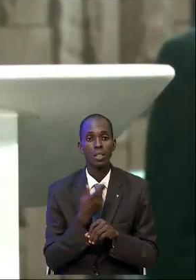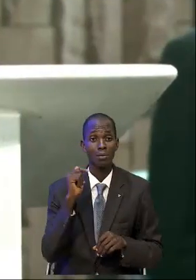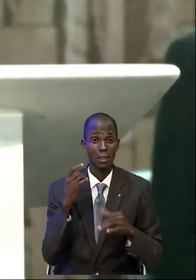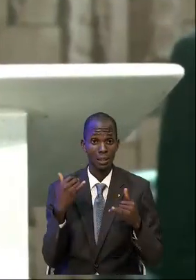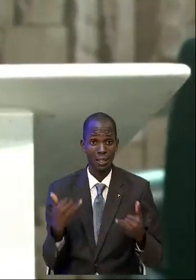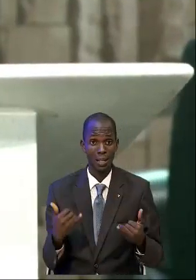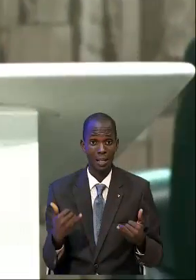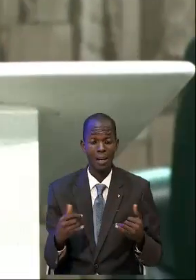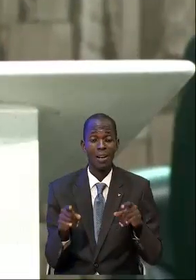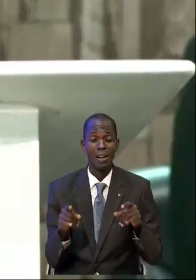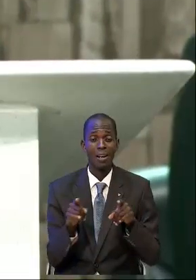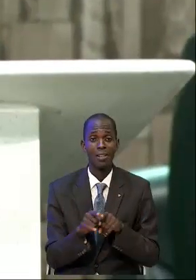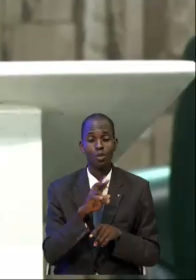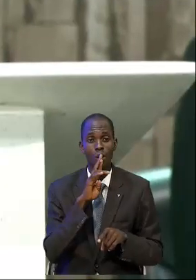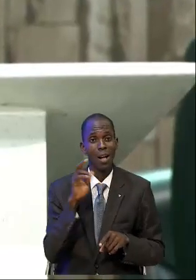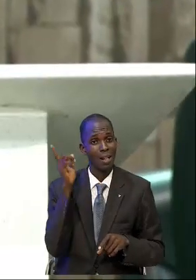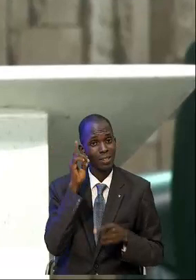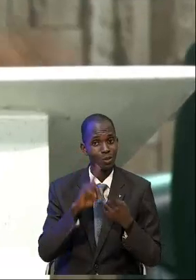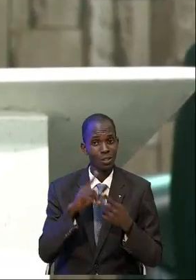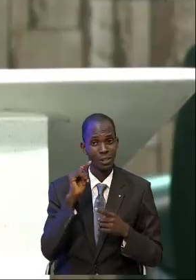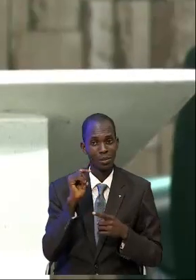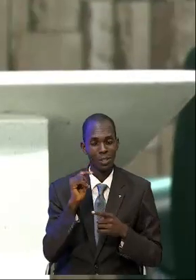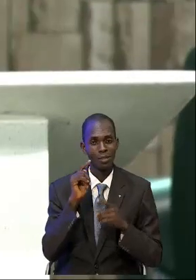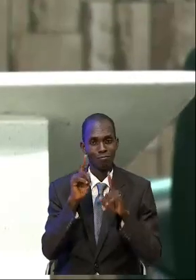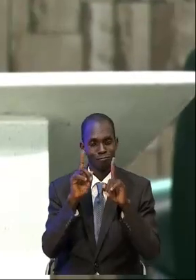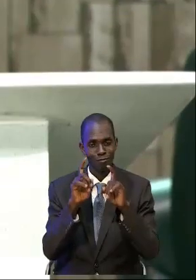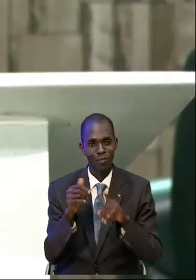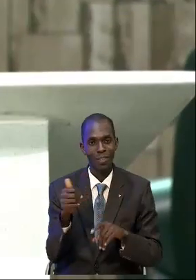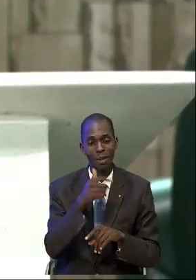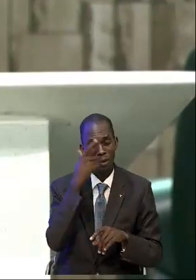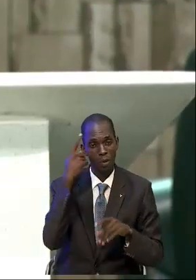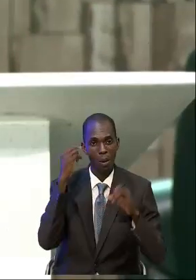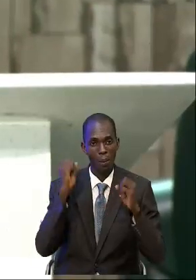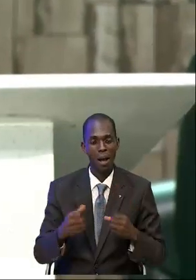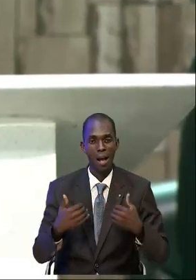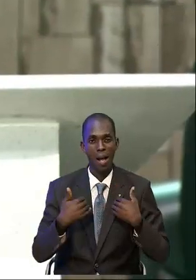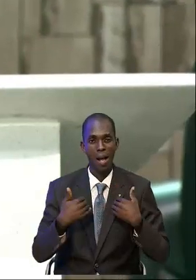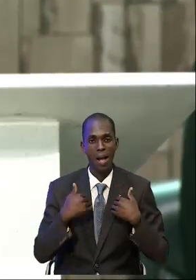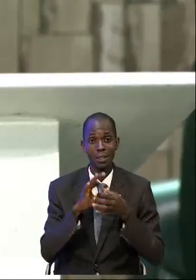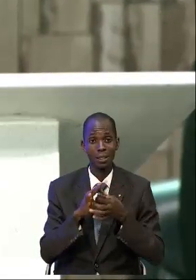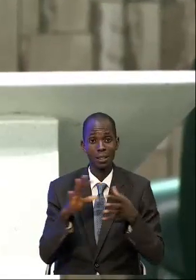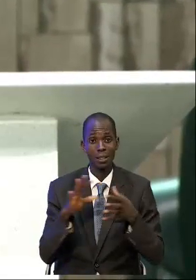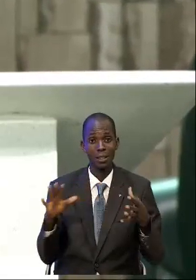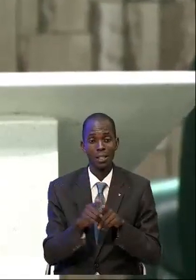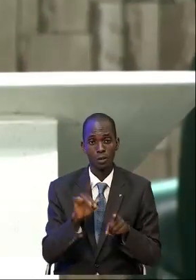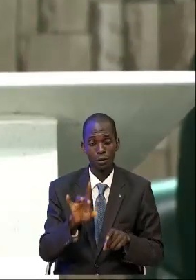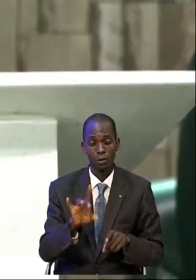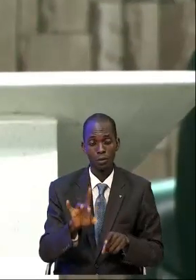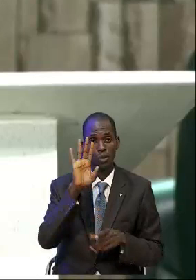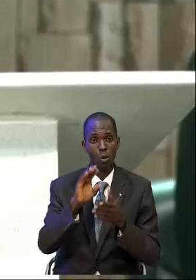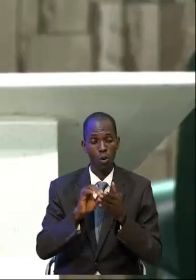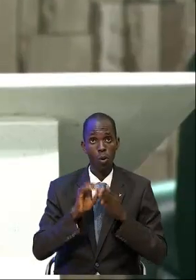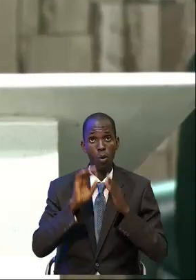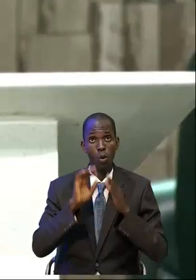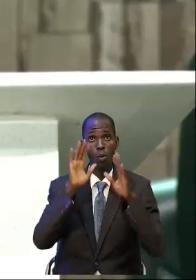To begin the testimonies now, but as you are listening to the testimony, be checking yourself because the power has